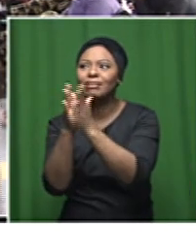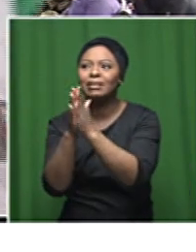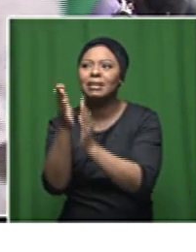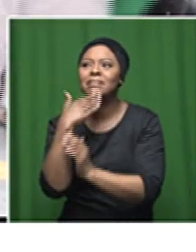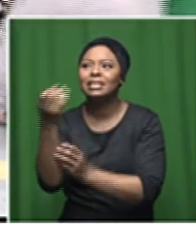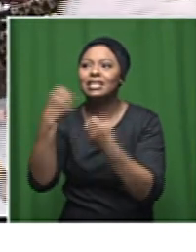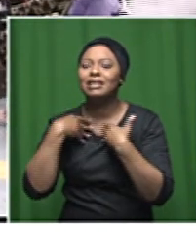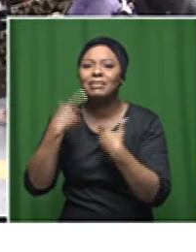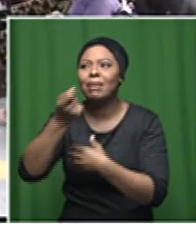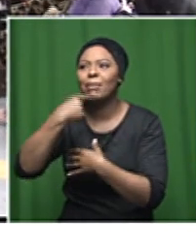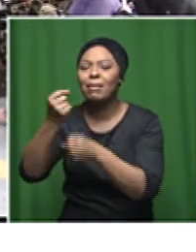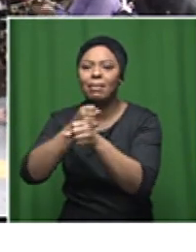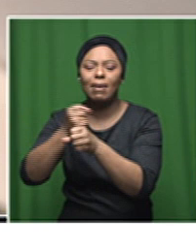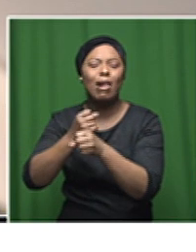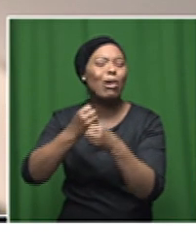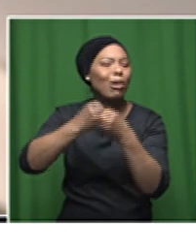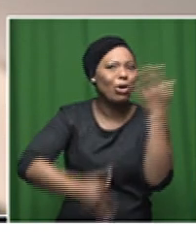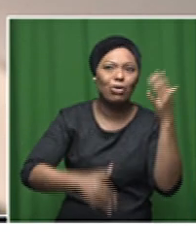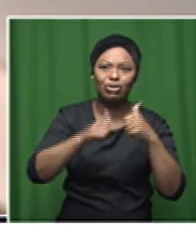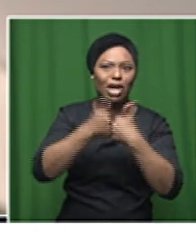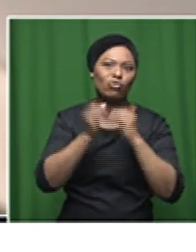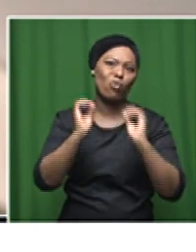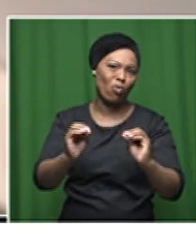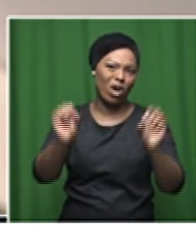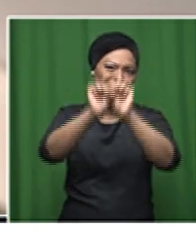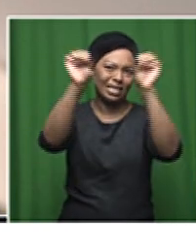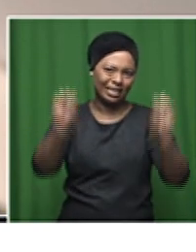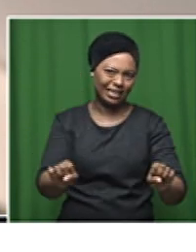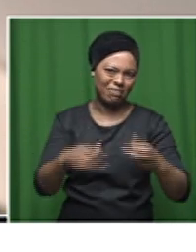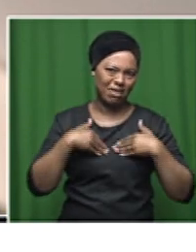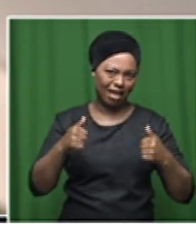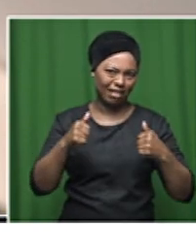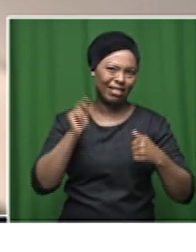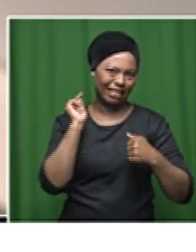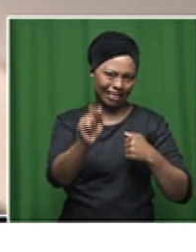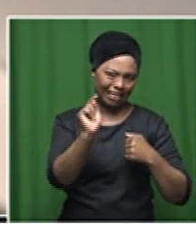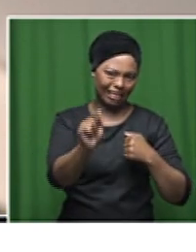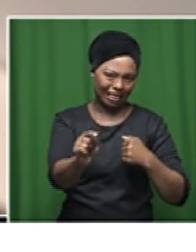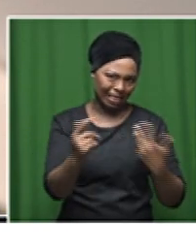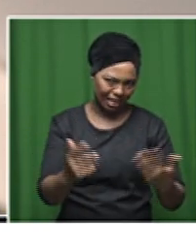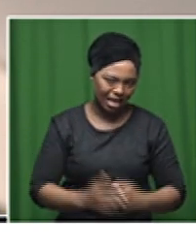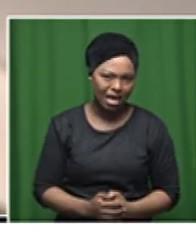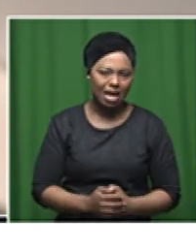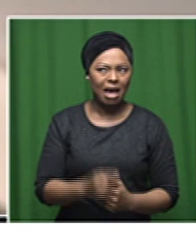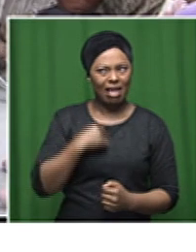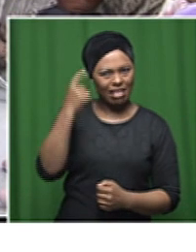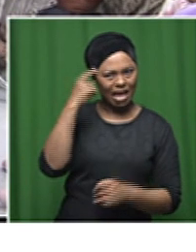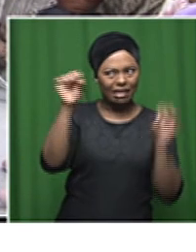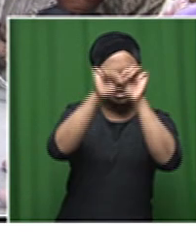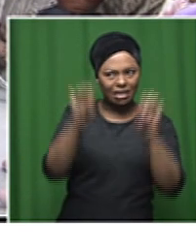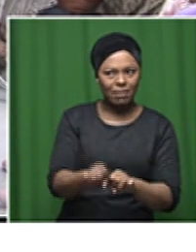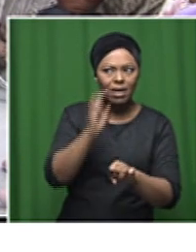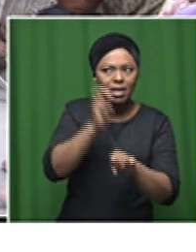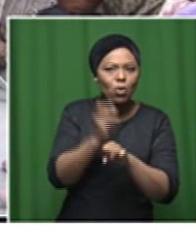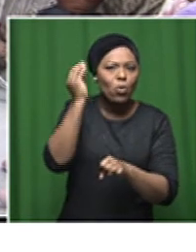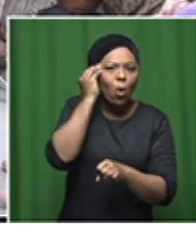to have. So there are a lot of challenges in the systems. I think what we need to look at are the systems of how medicines are delivered and how medicines are